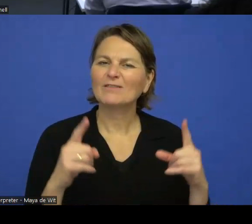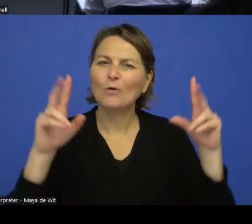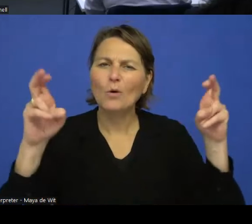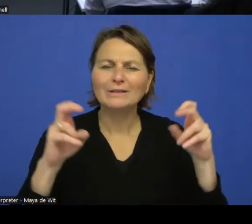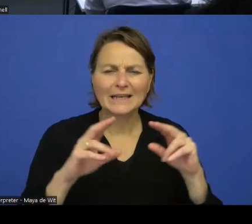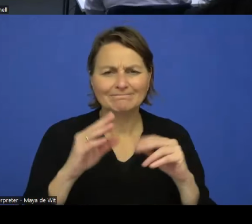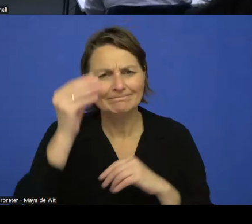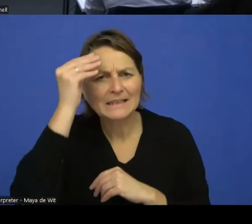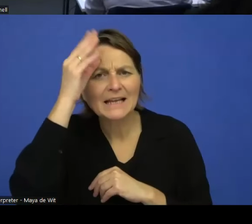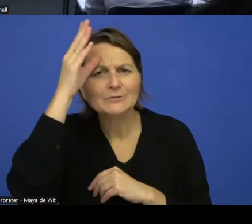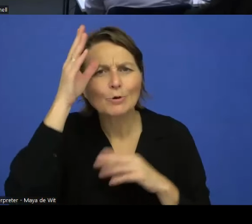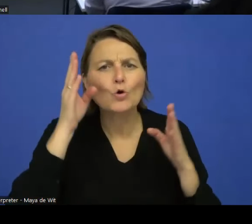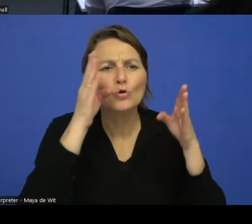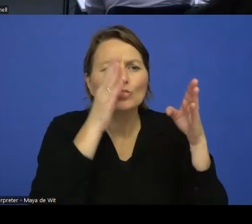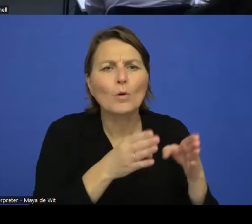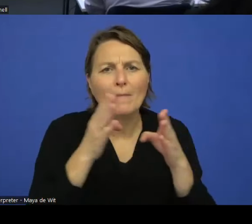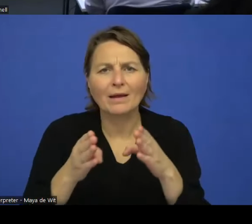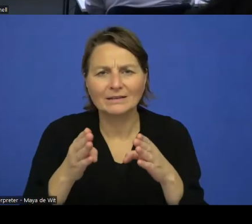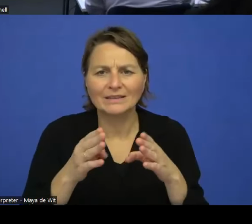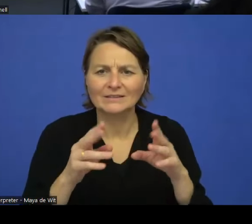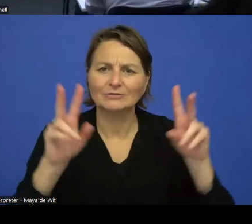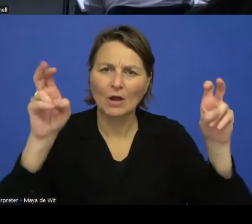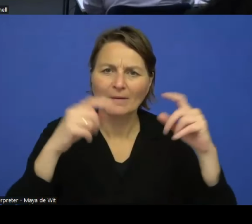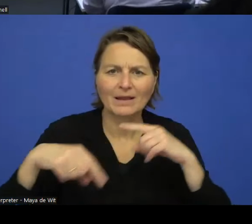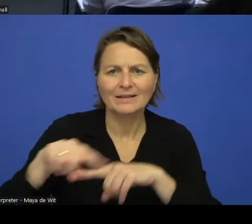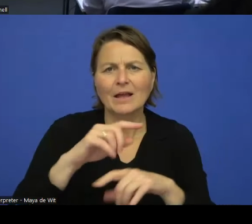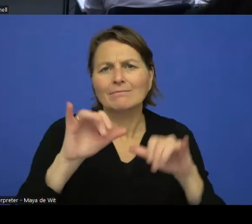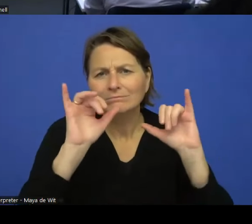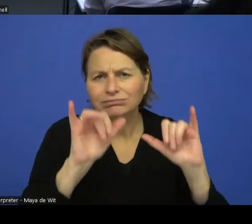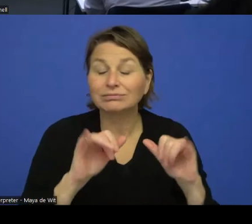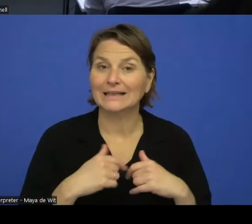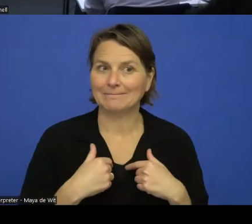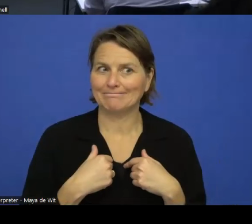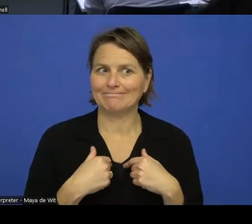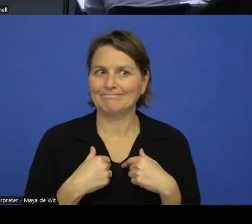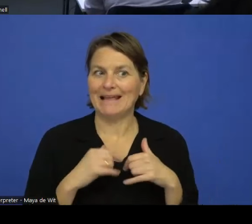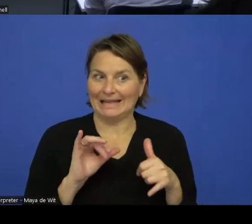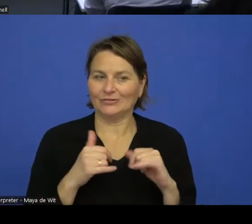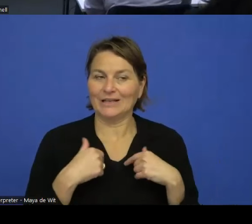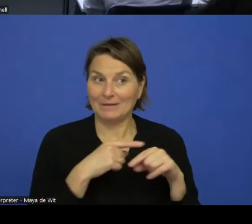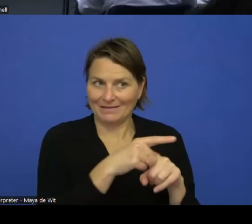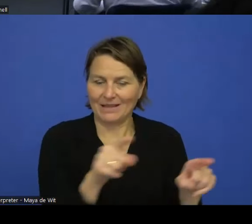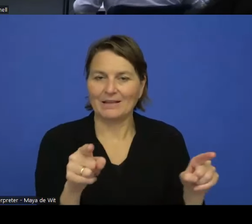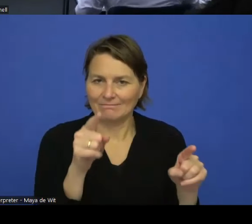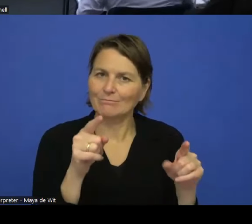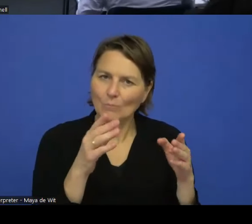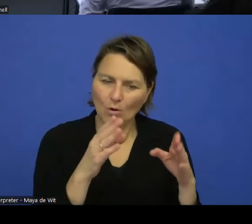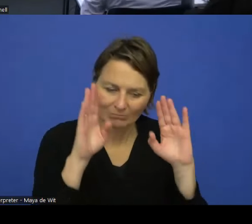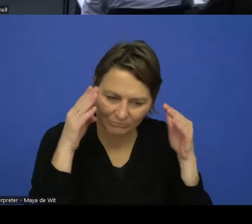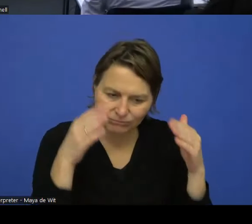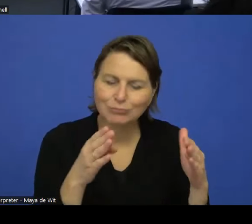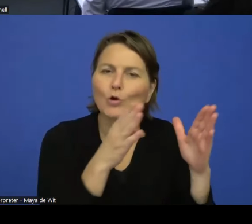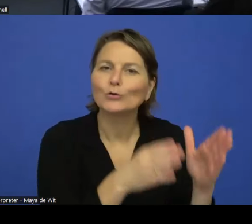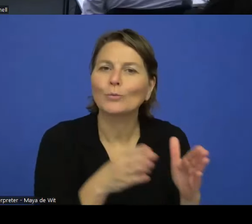humaniteers, but maybe that's because I'm an engineer. But what I'm saying is basically I've spent my entire